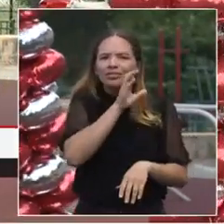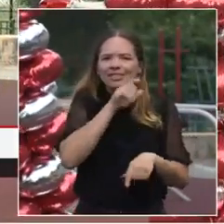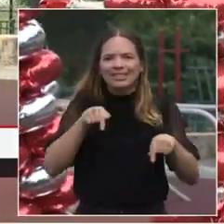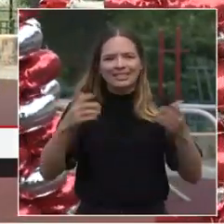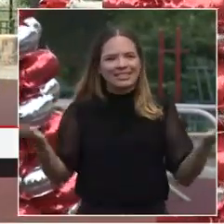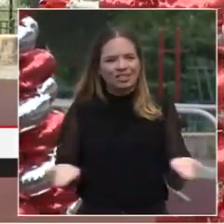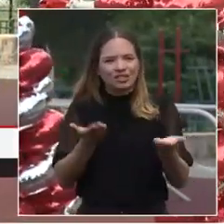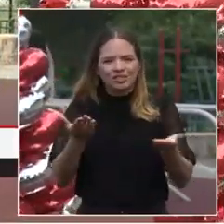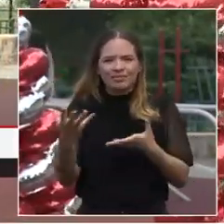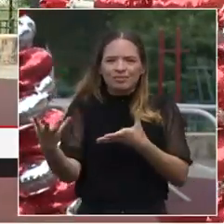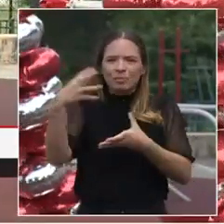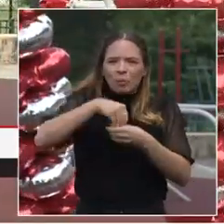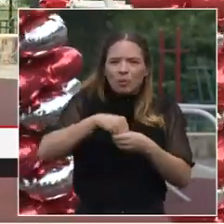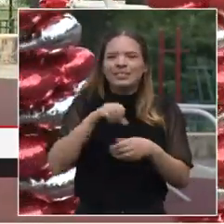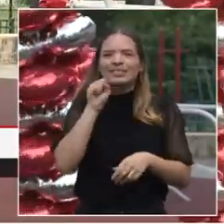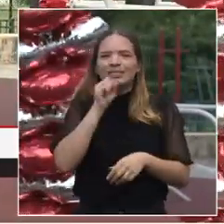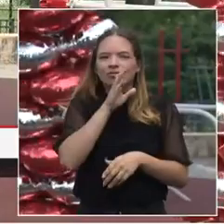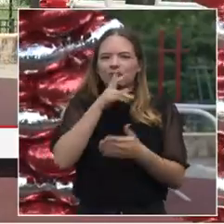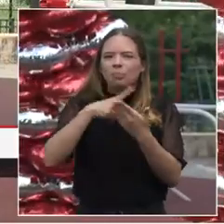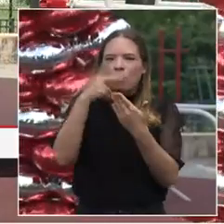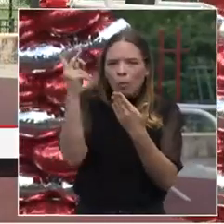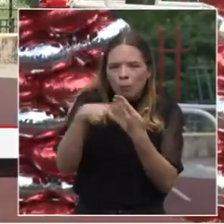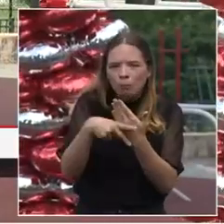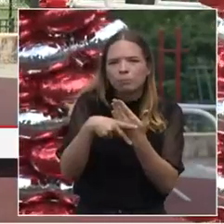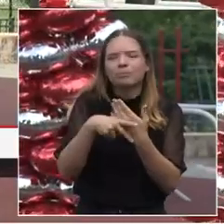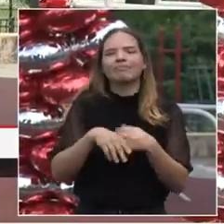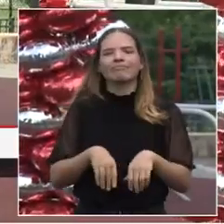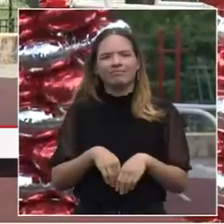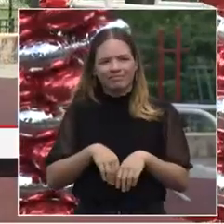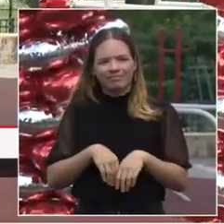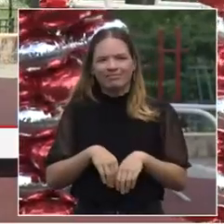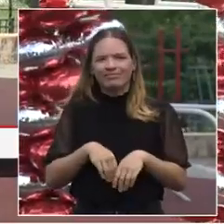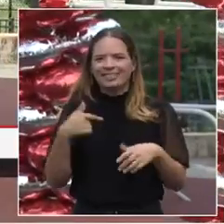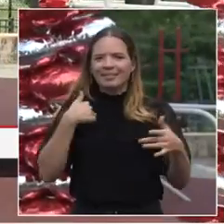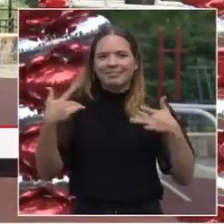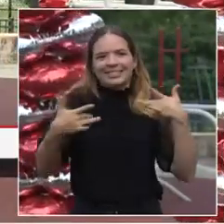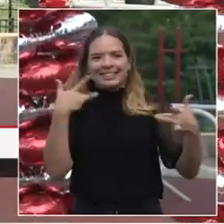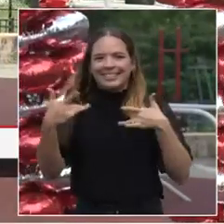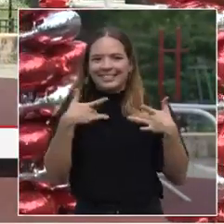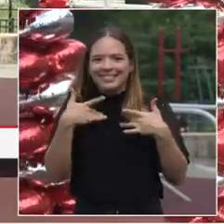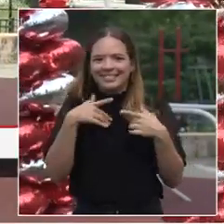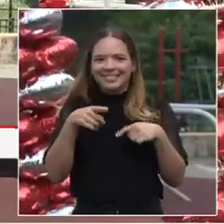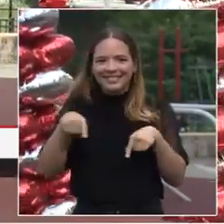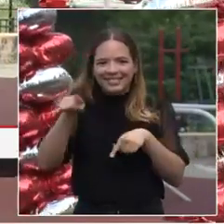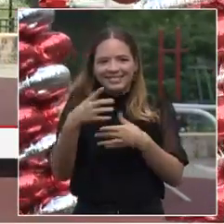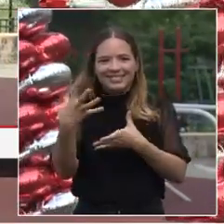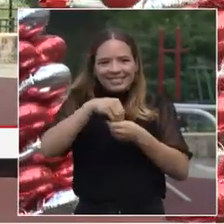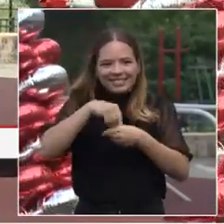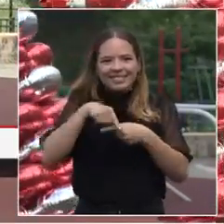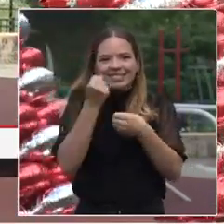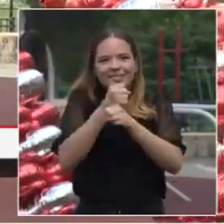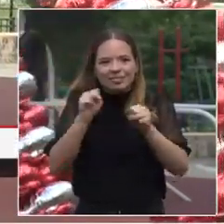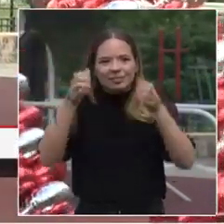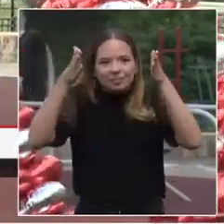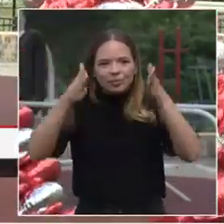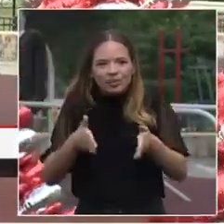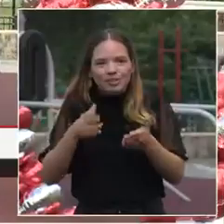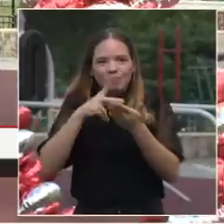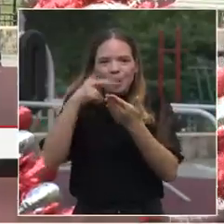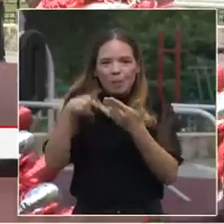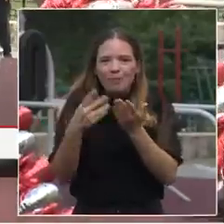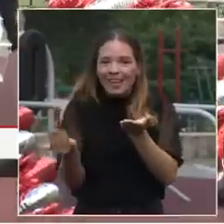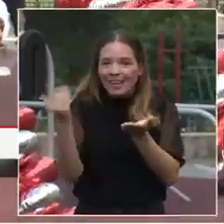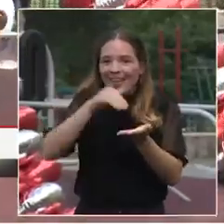senior programming. We're excited to re-engage you with safe in-person programming post-COVID. And also want to thank